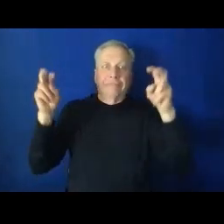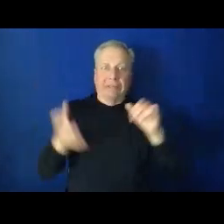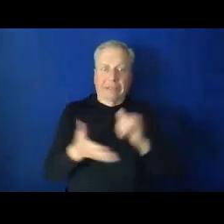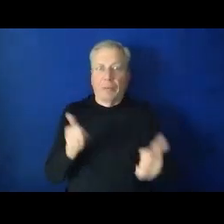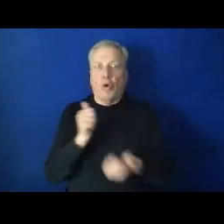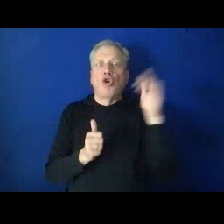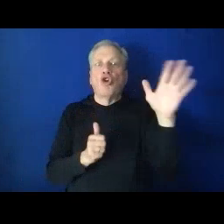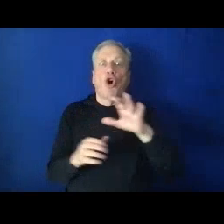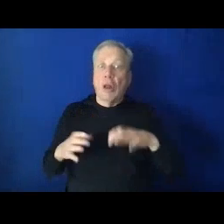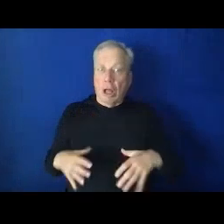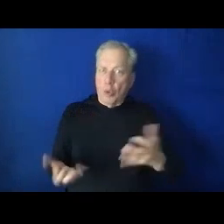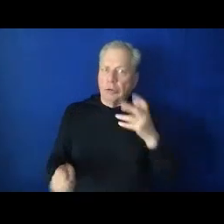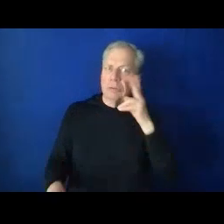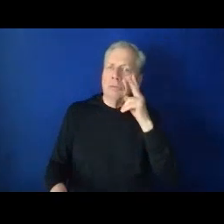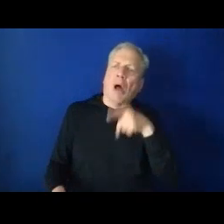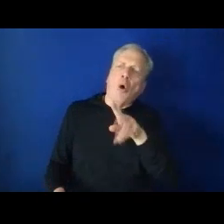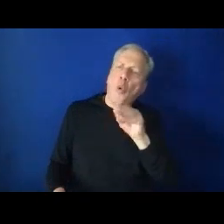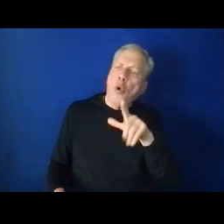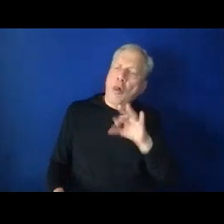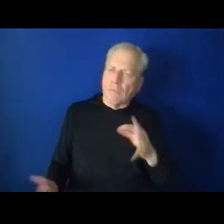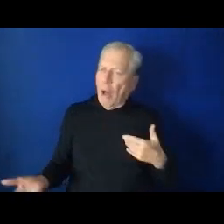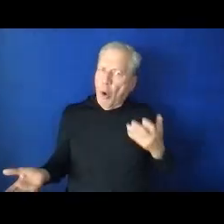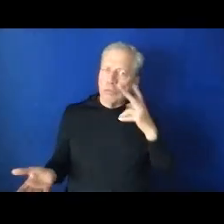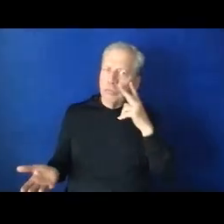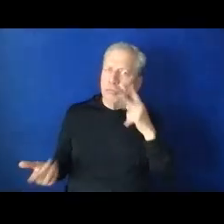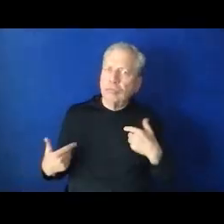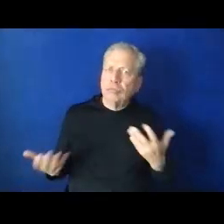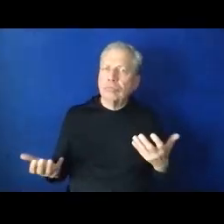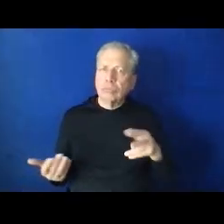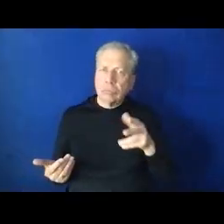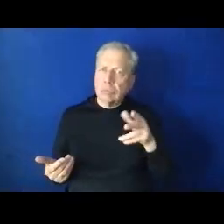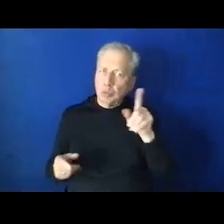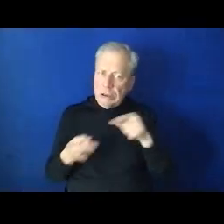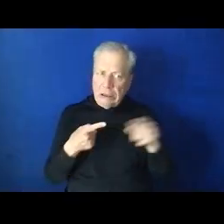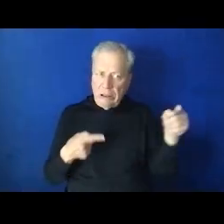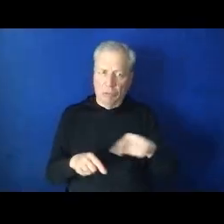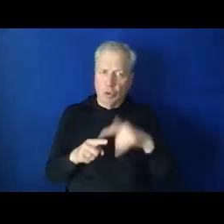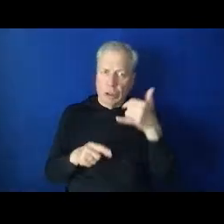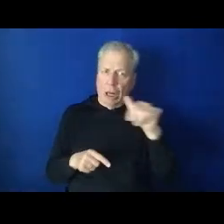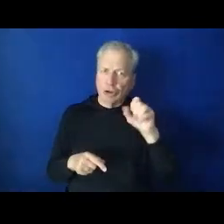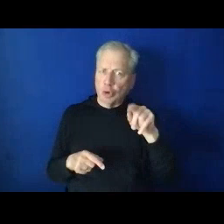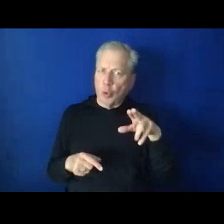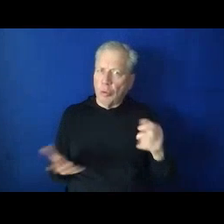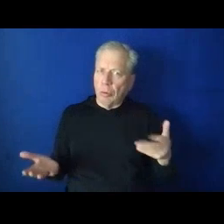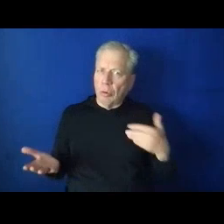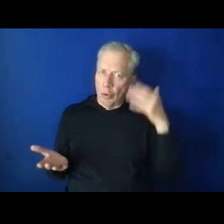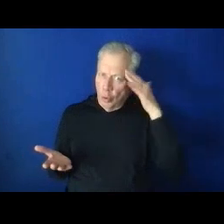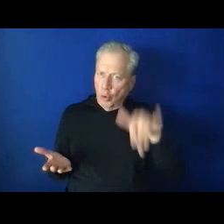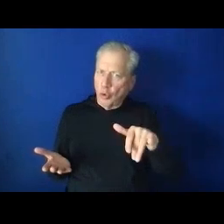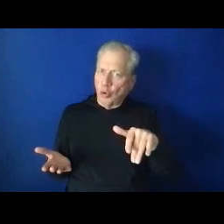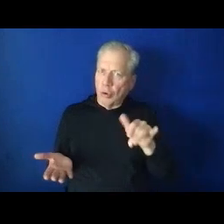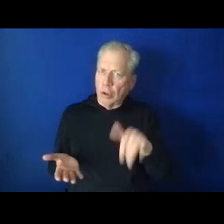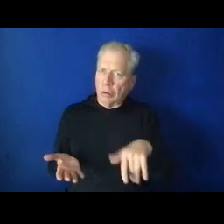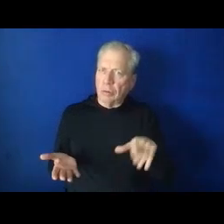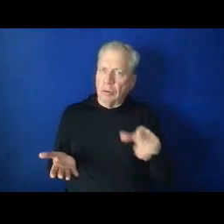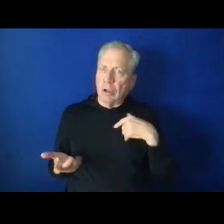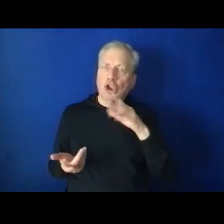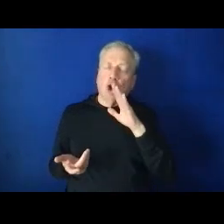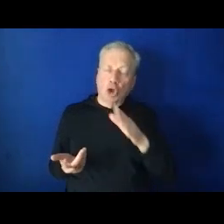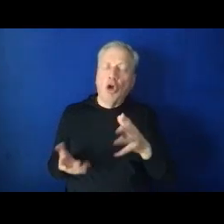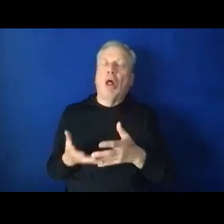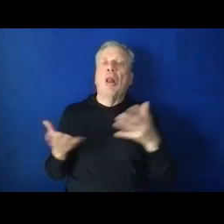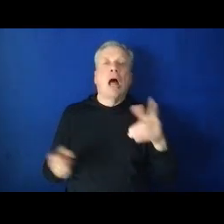want to see when they come to Yellowstone. And I know that I'm sure there's a lot of questions